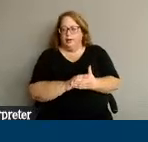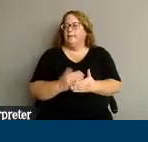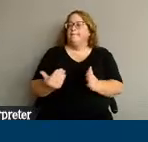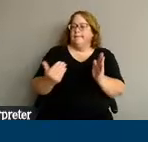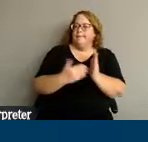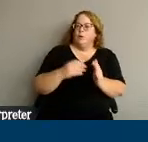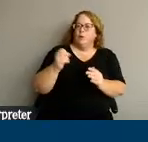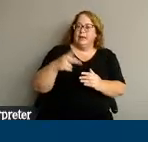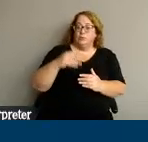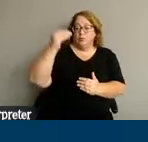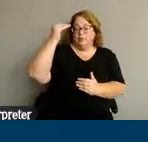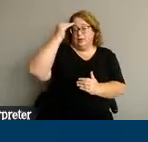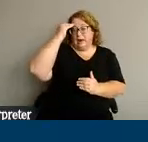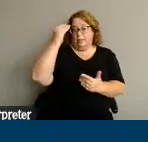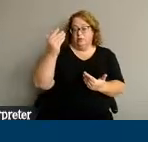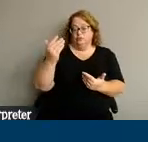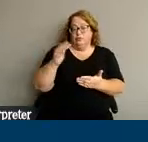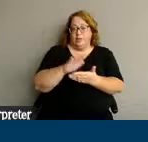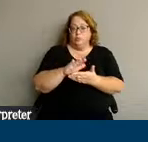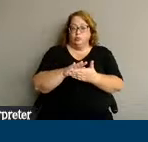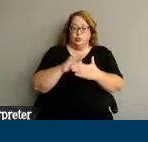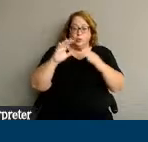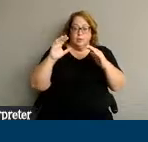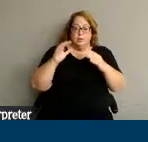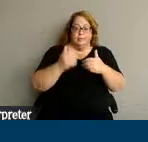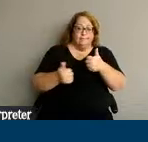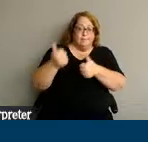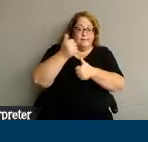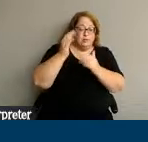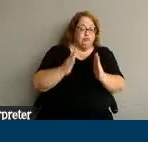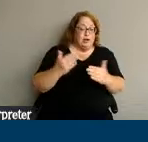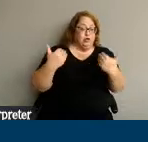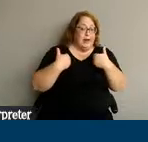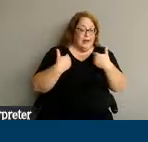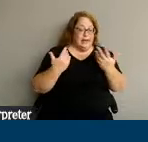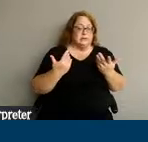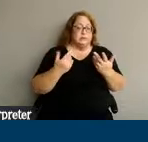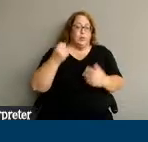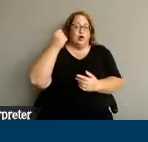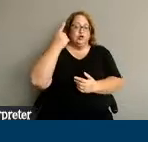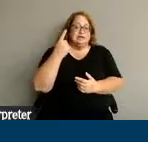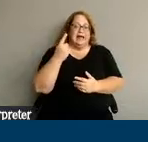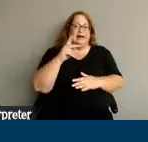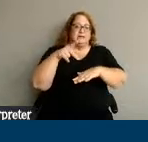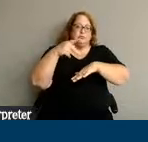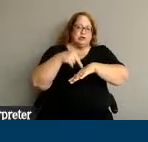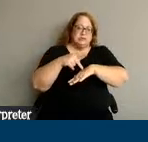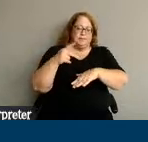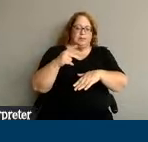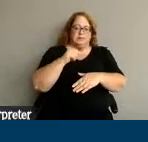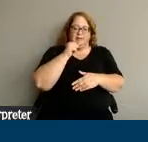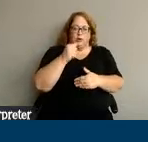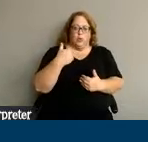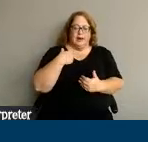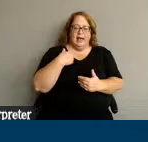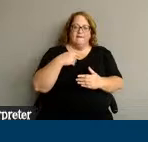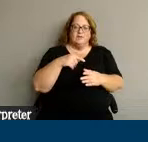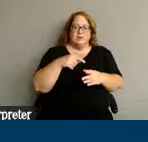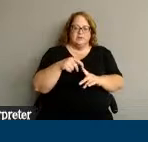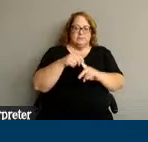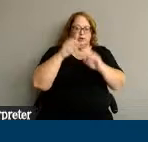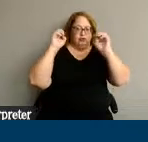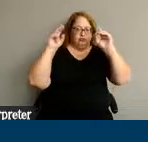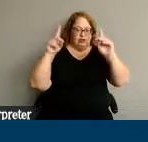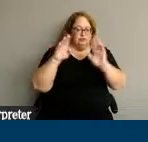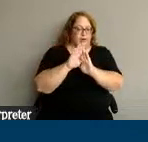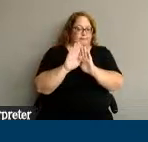to the level of knowledge that a school administrator may have, and we understand that as principals, if they don't have a special ed